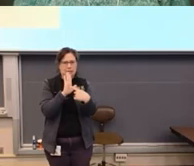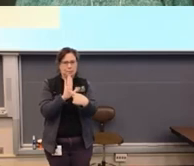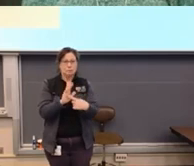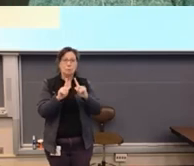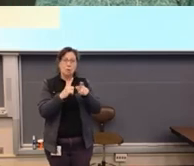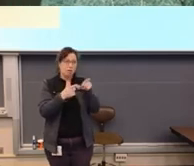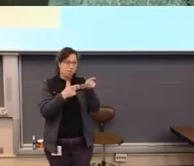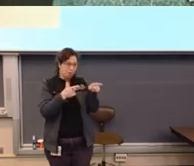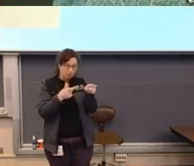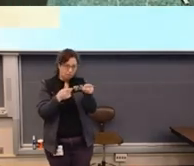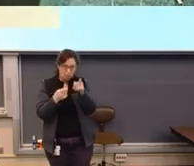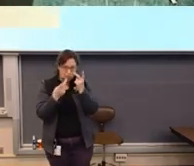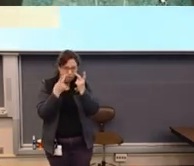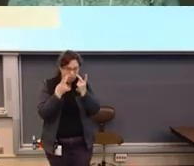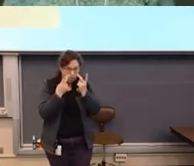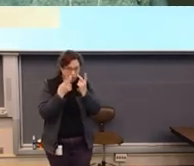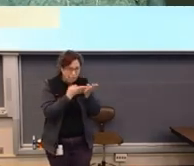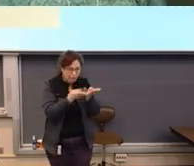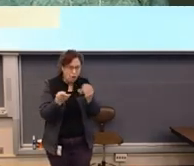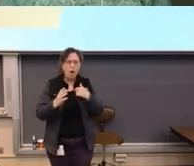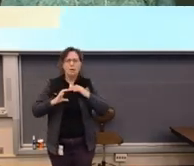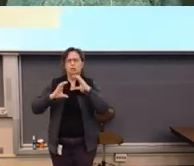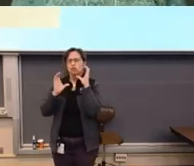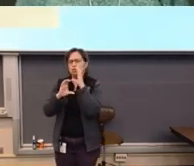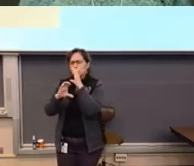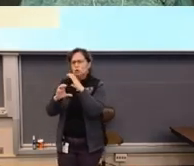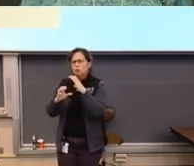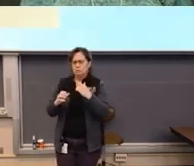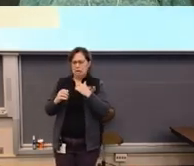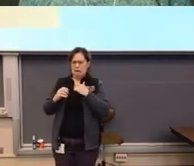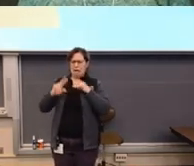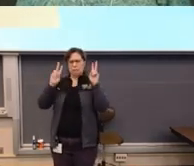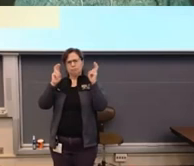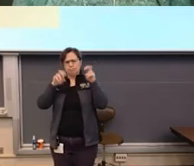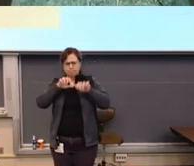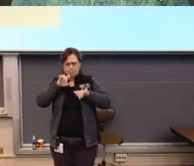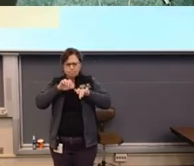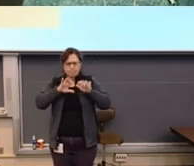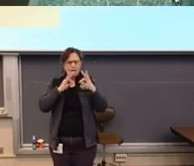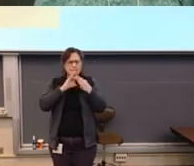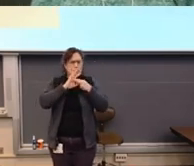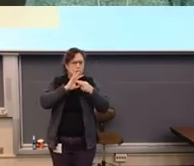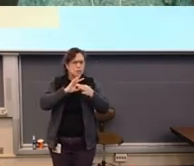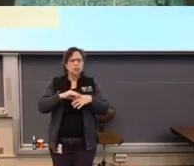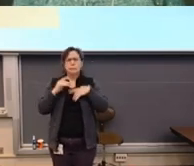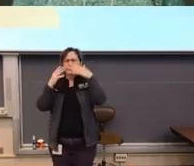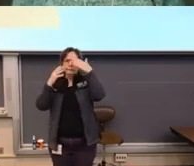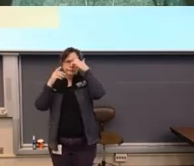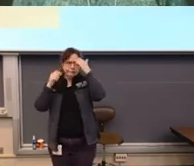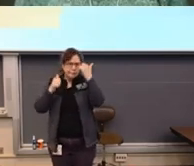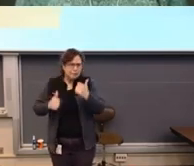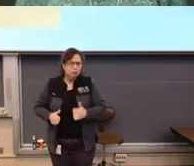there. When I was doing a search, I was looking at family relationships and dementia and caregiving,